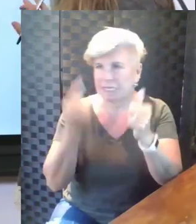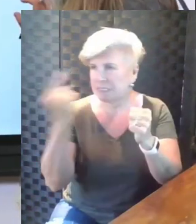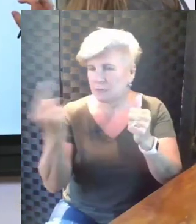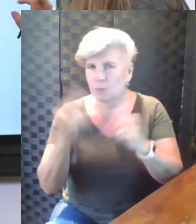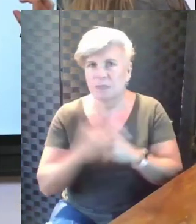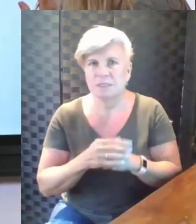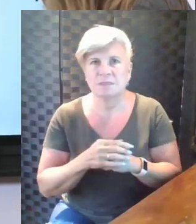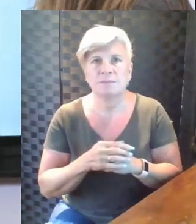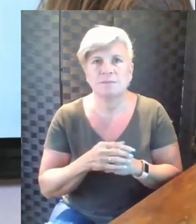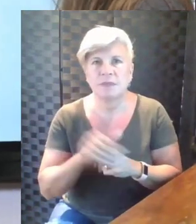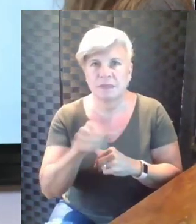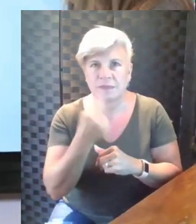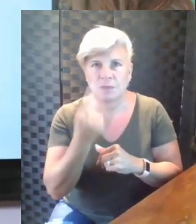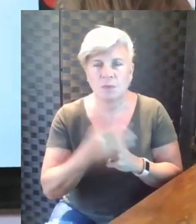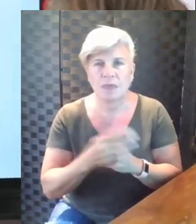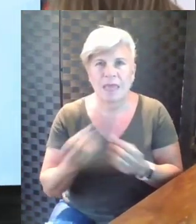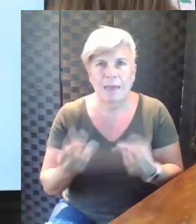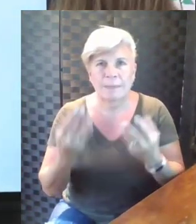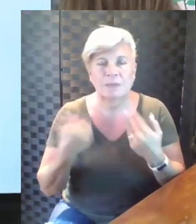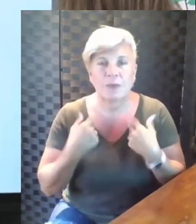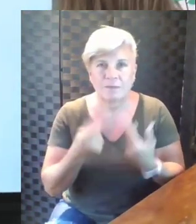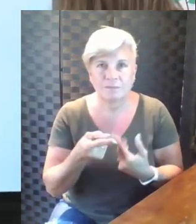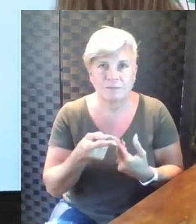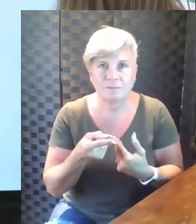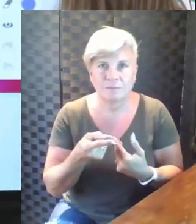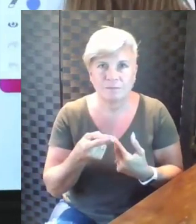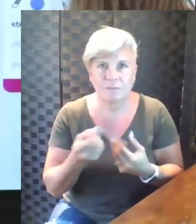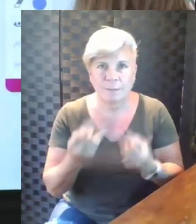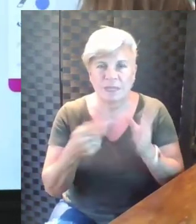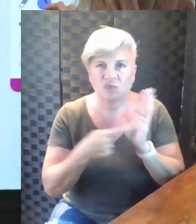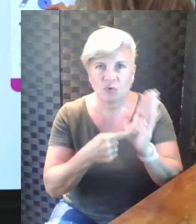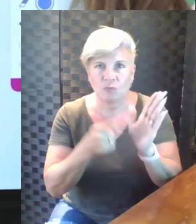Let's look at another one. How many does this show?